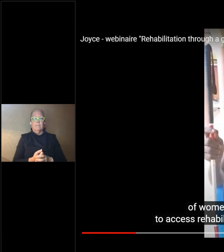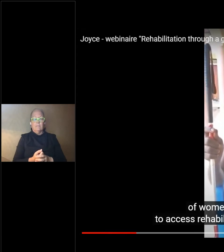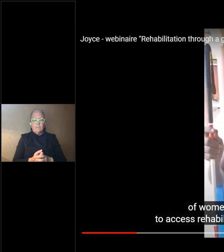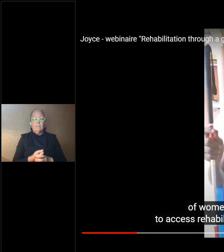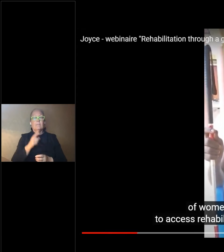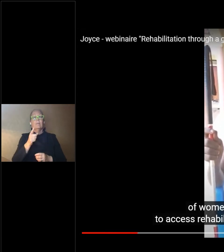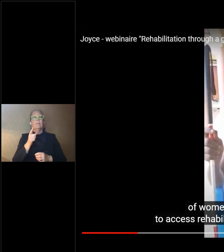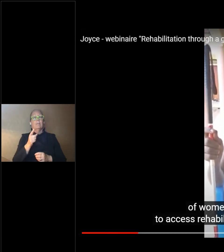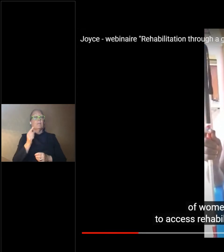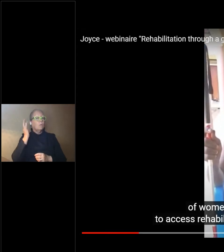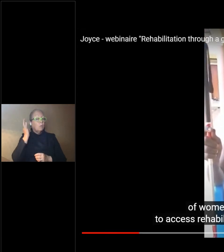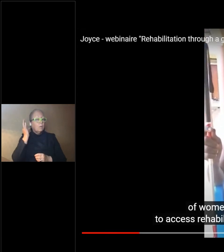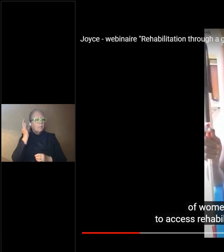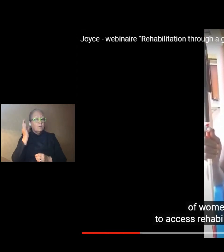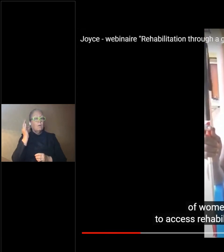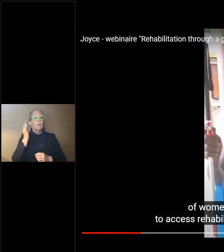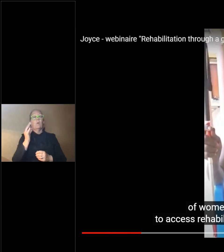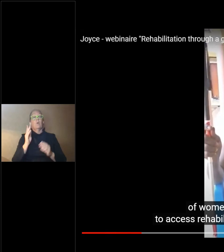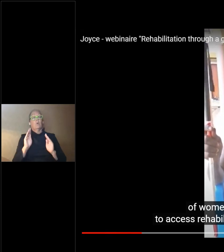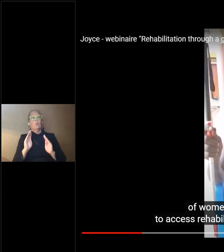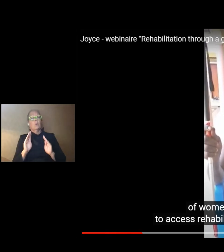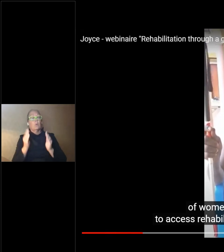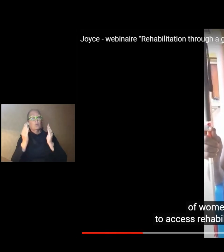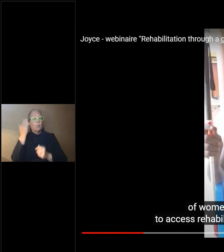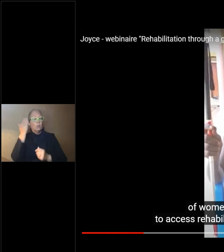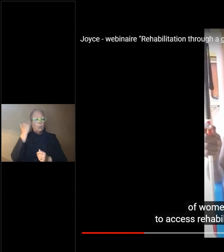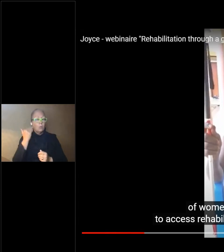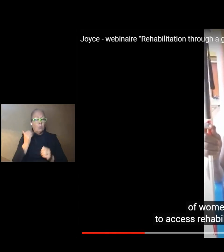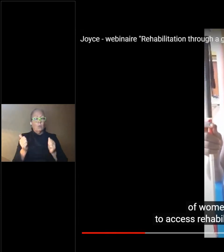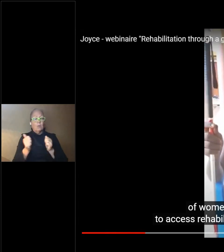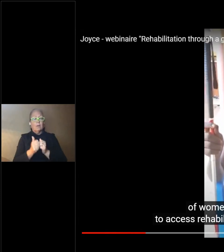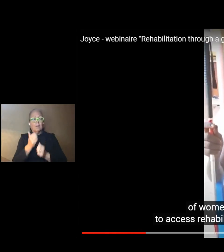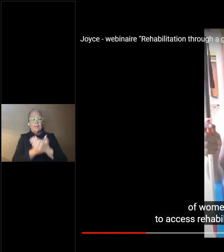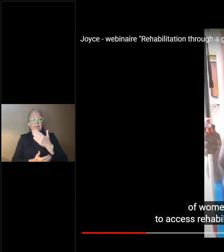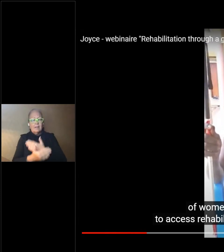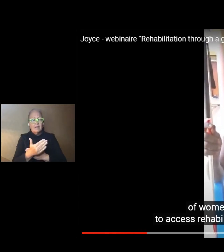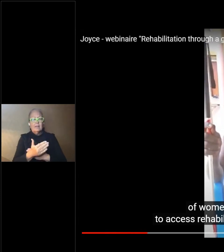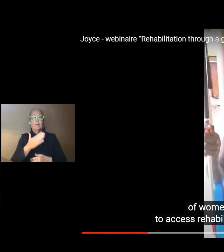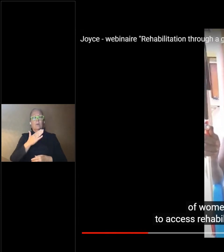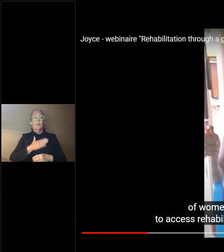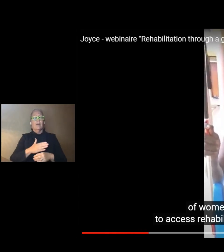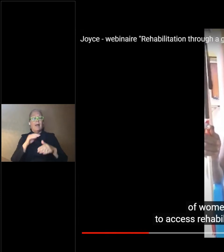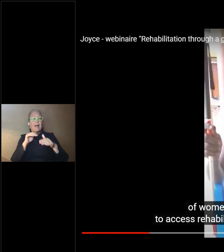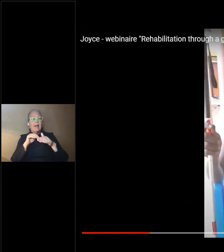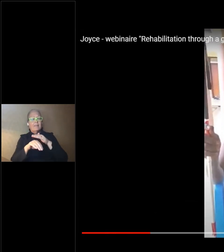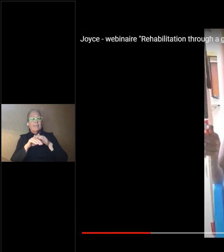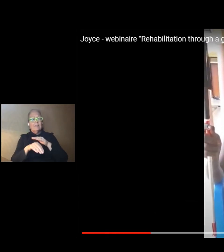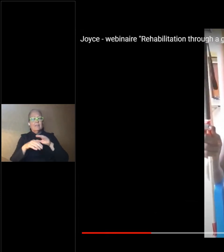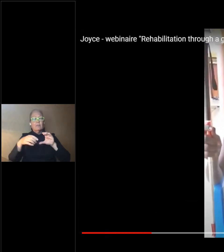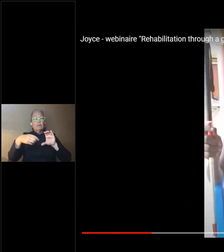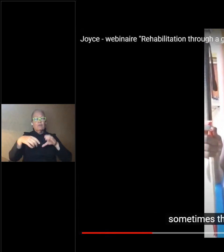or women and girls with disabilities access to rehabilitation has been reduced because